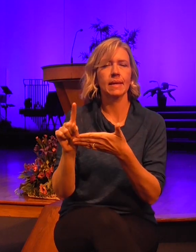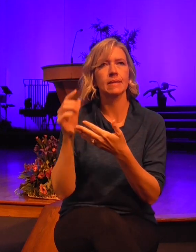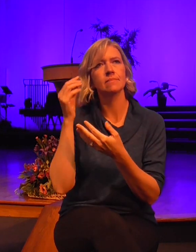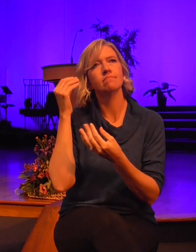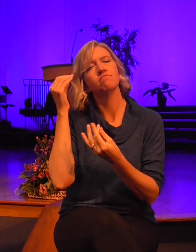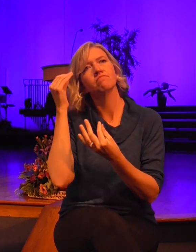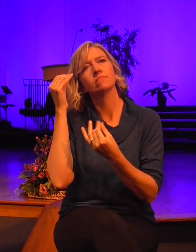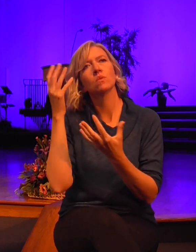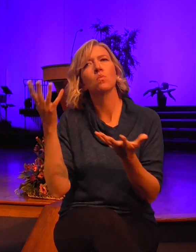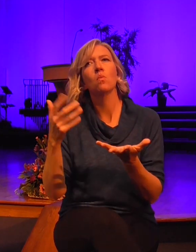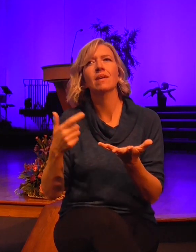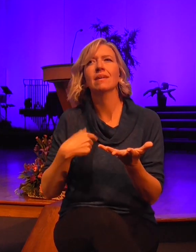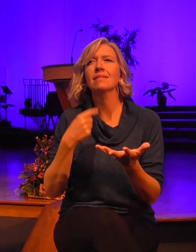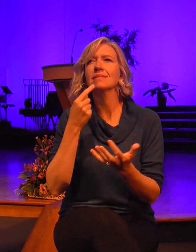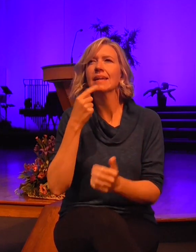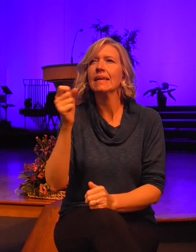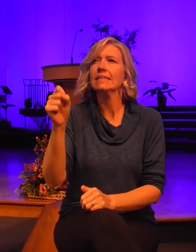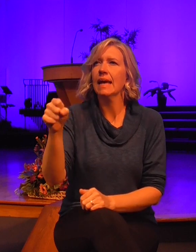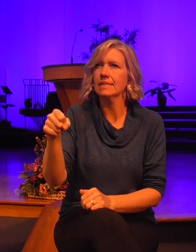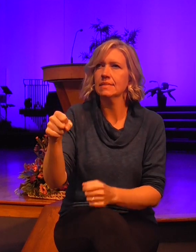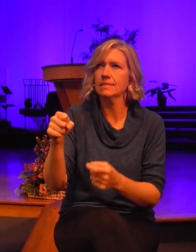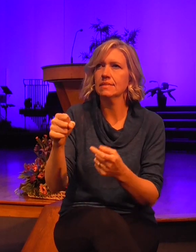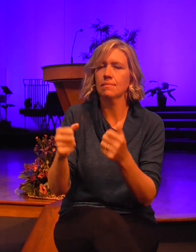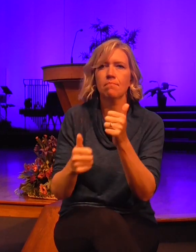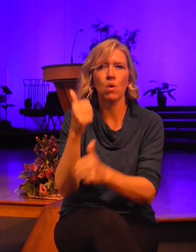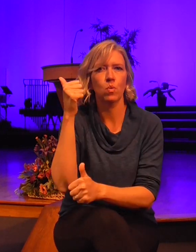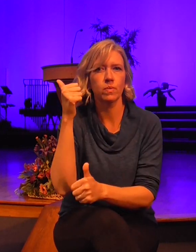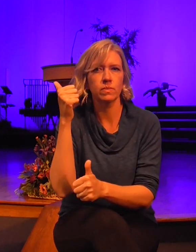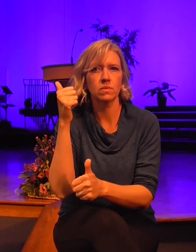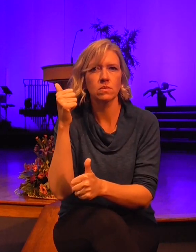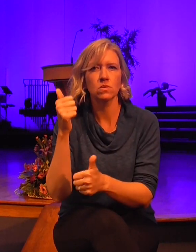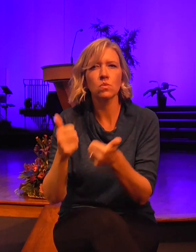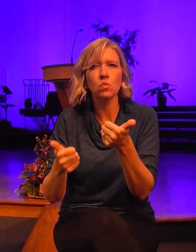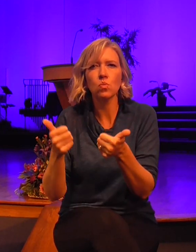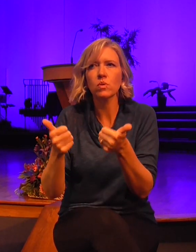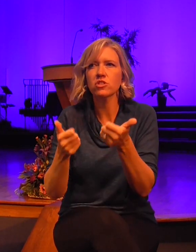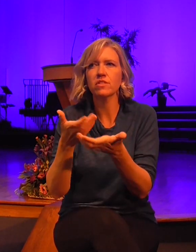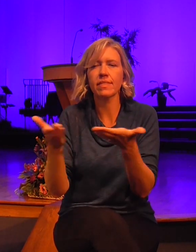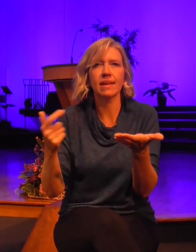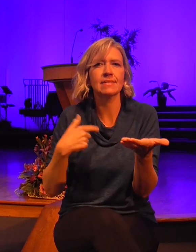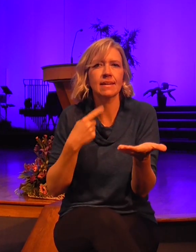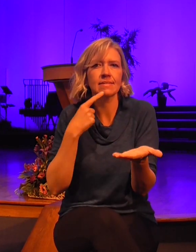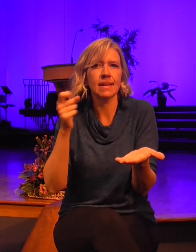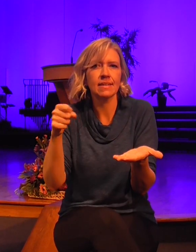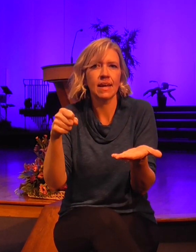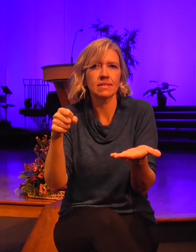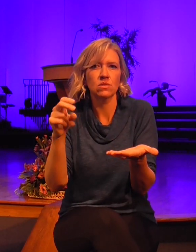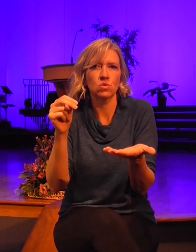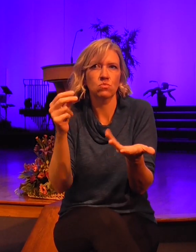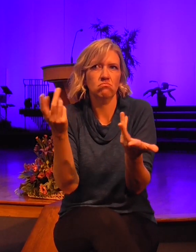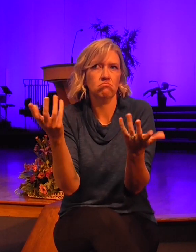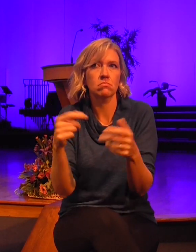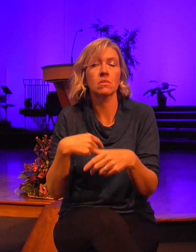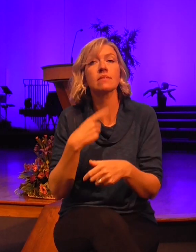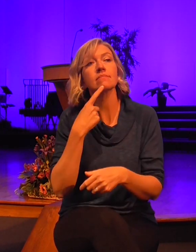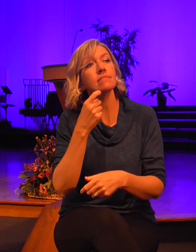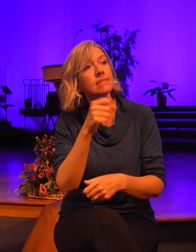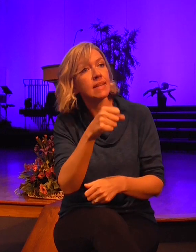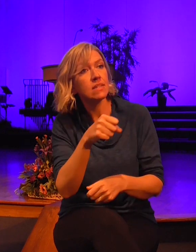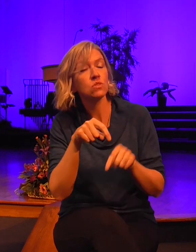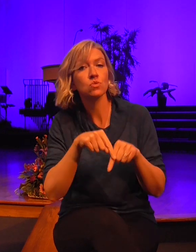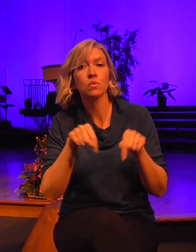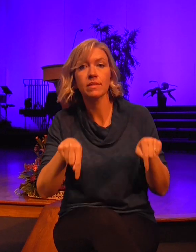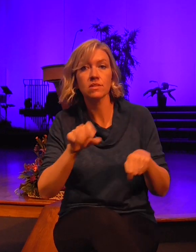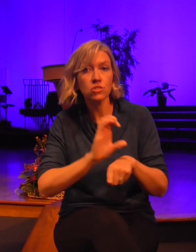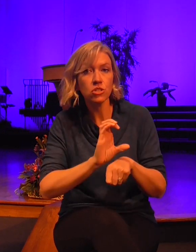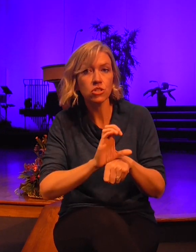saying yes to the most? What did you spend your time most saying yes to? I said yes to some good things. I said yes to Mile High